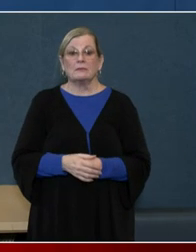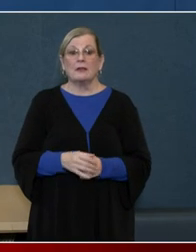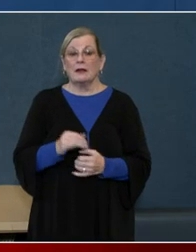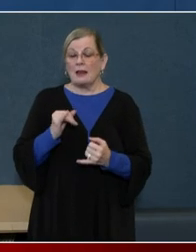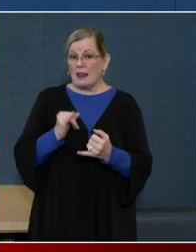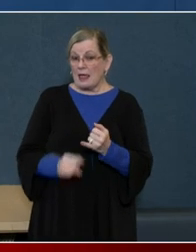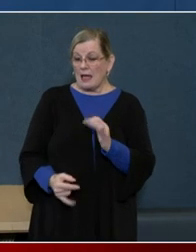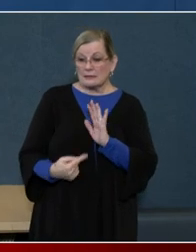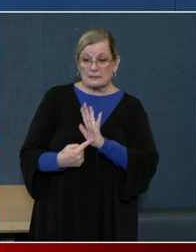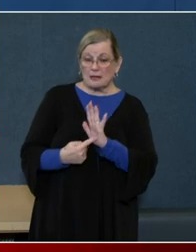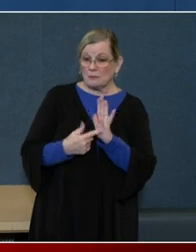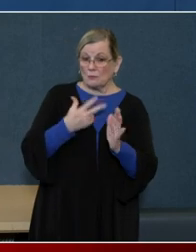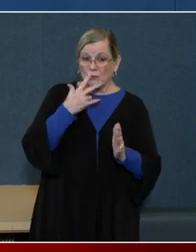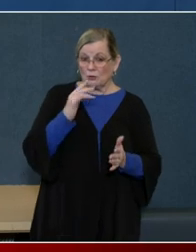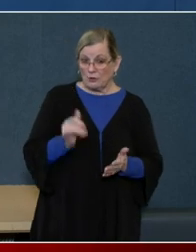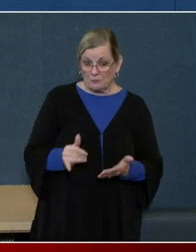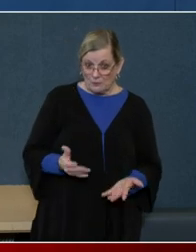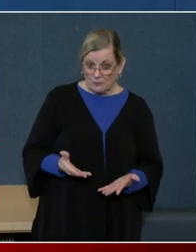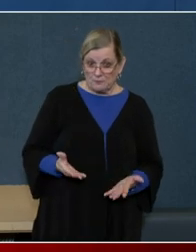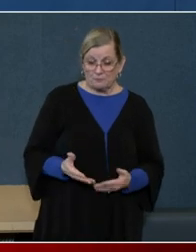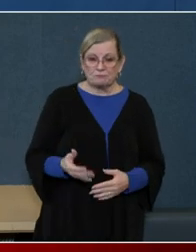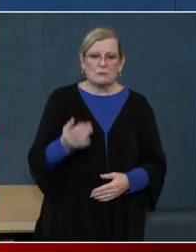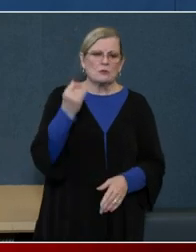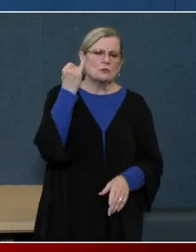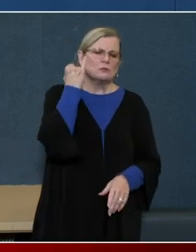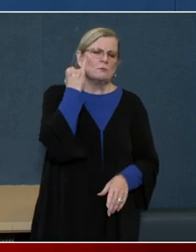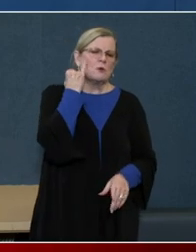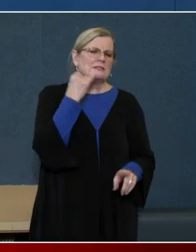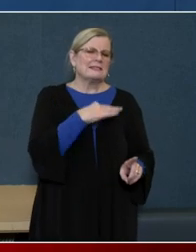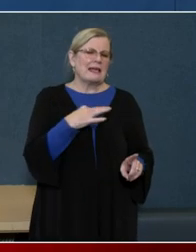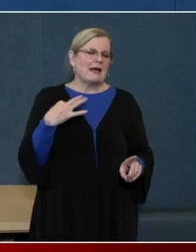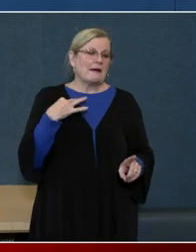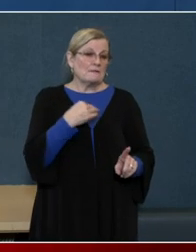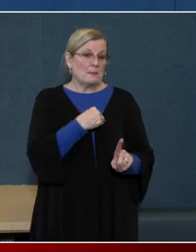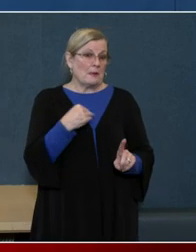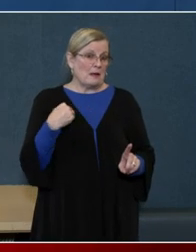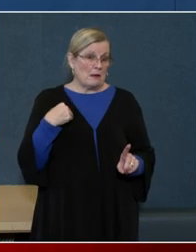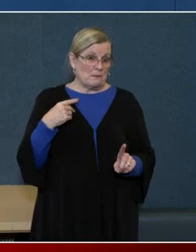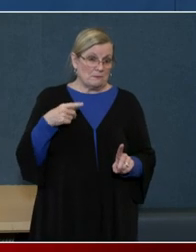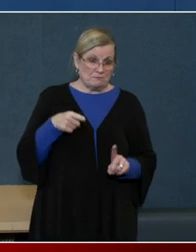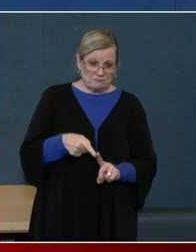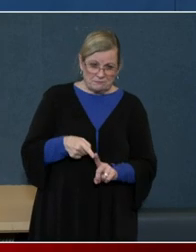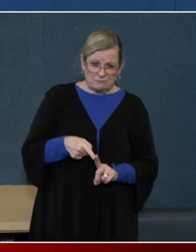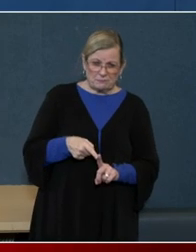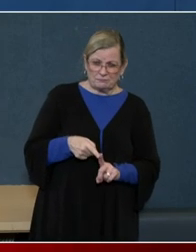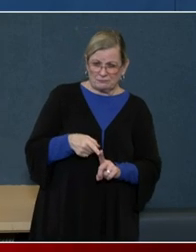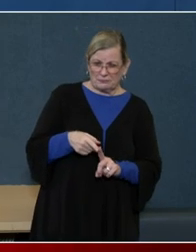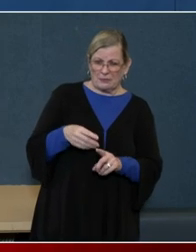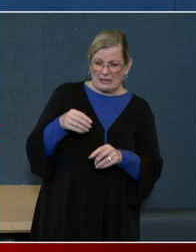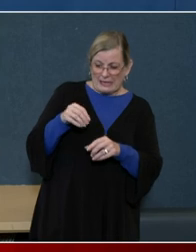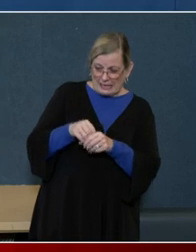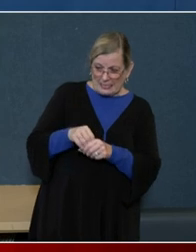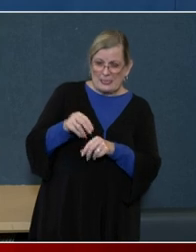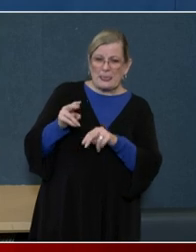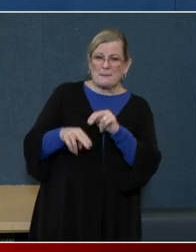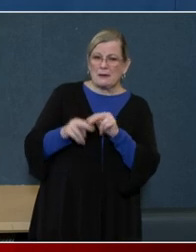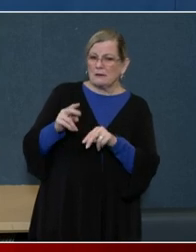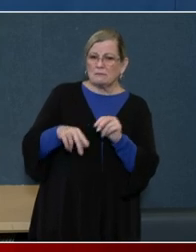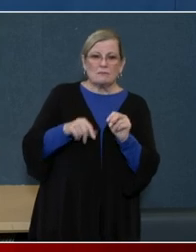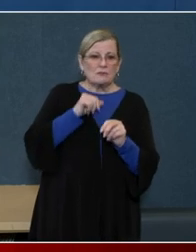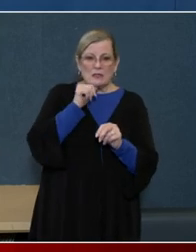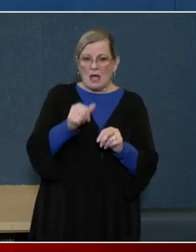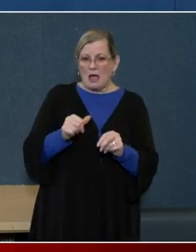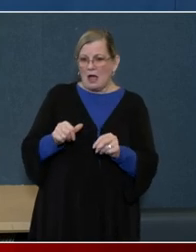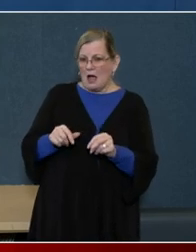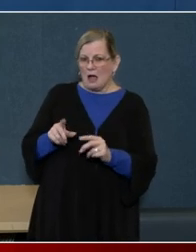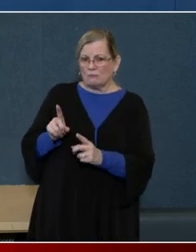provided, what if a staff member is in a building, but they're not associated with a cohort of students, what would happen